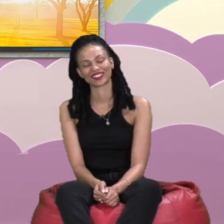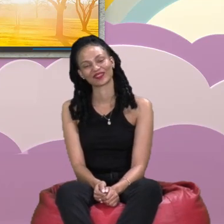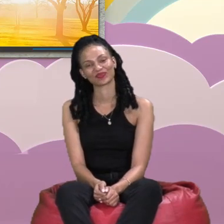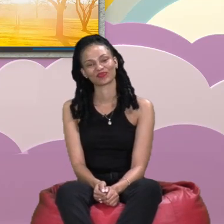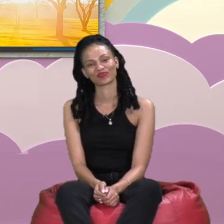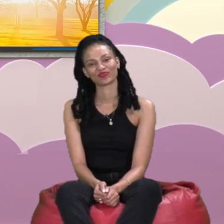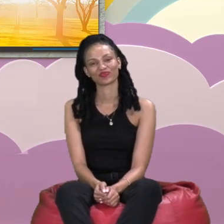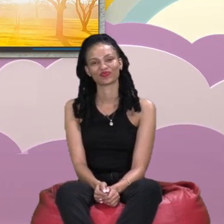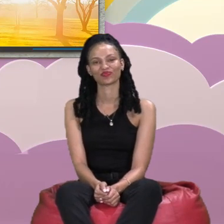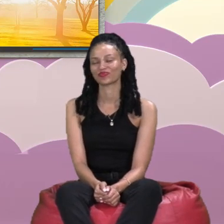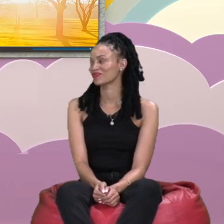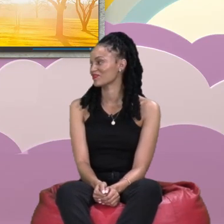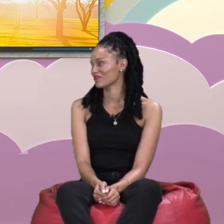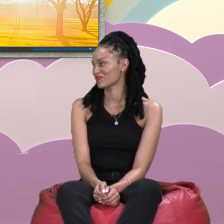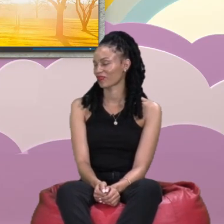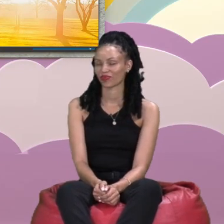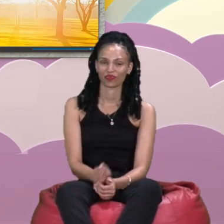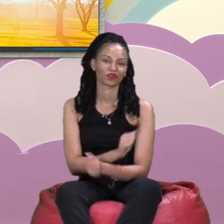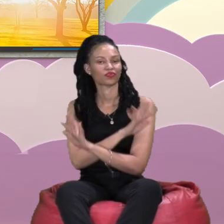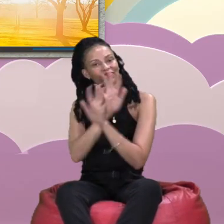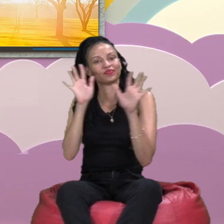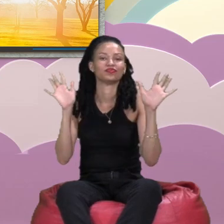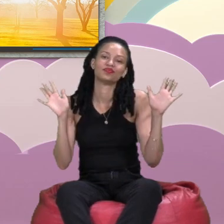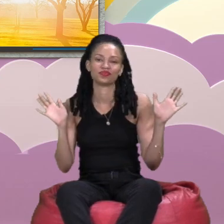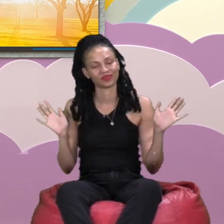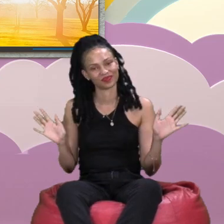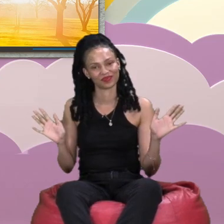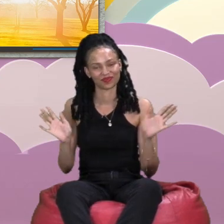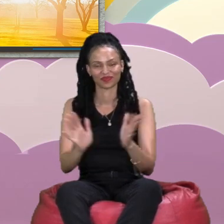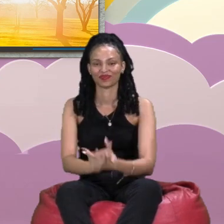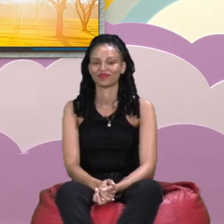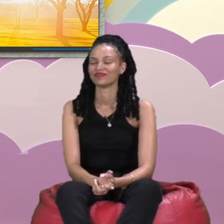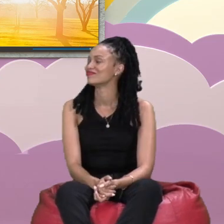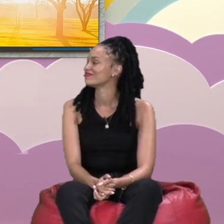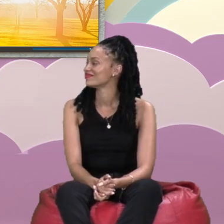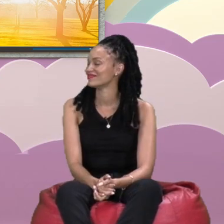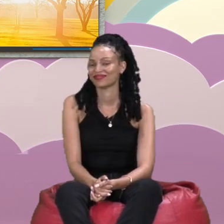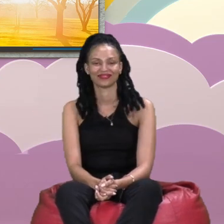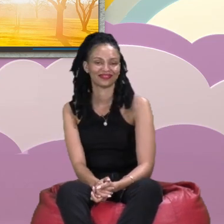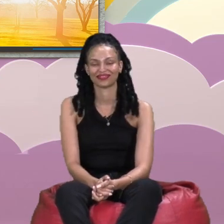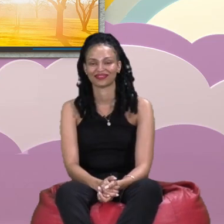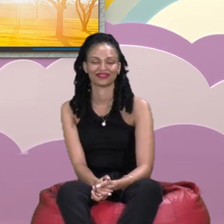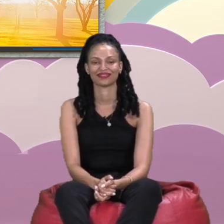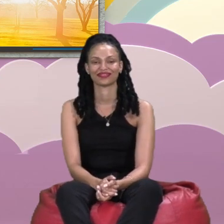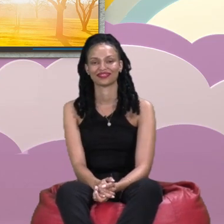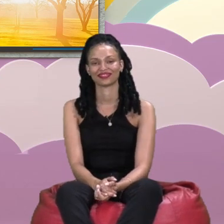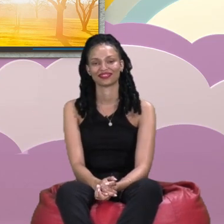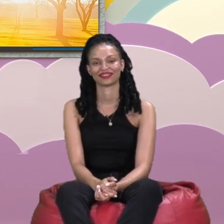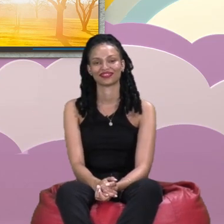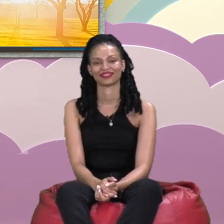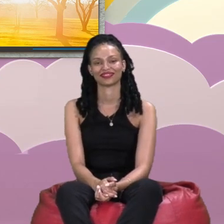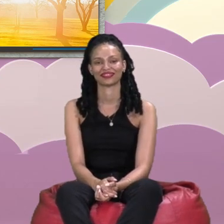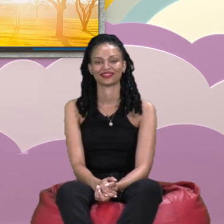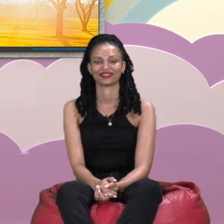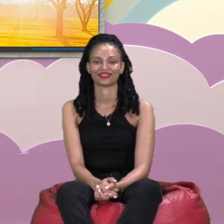And I am so excited because it's a brand new week and we are so happy that you guys are back. But before I introduce